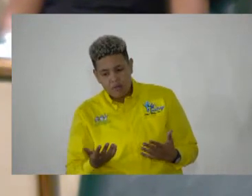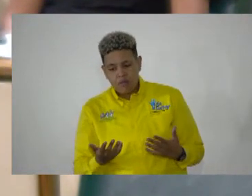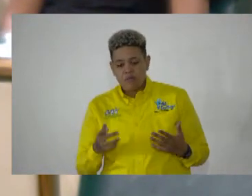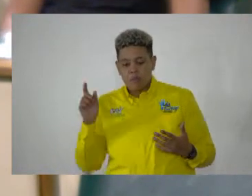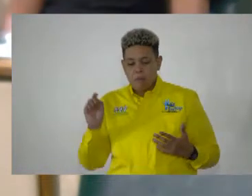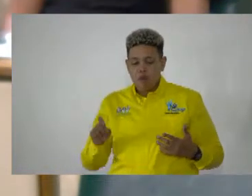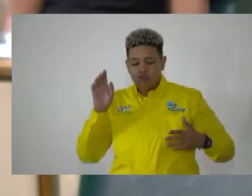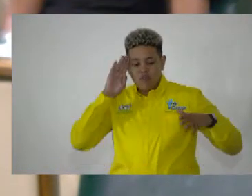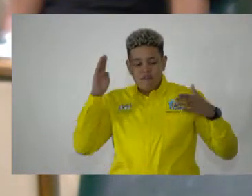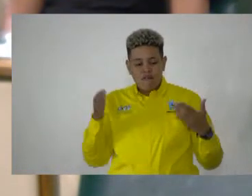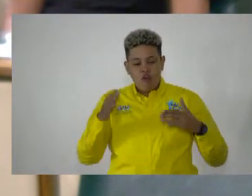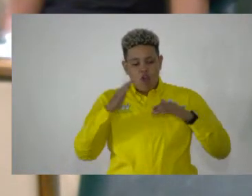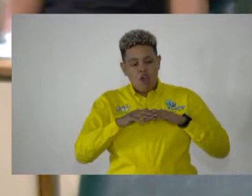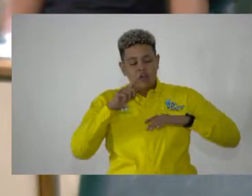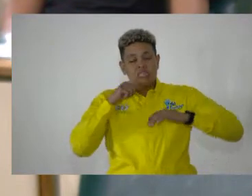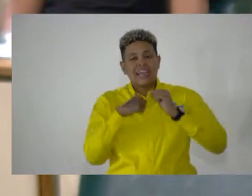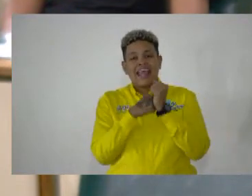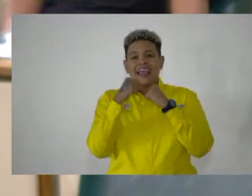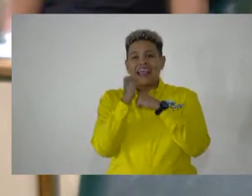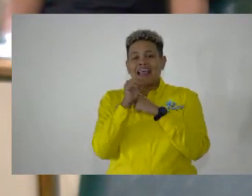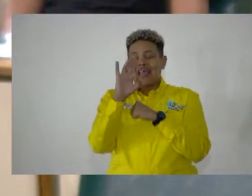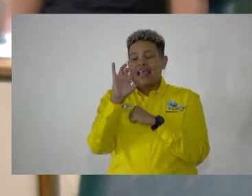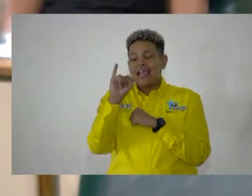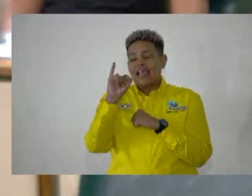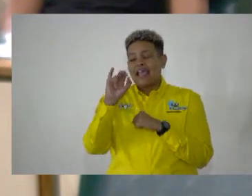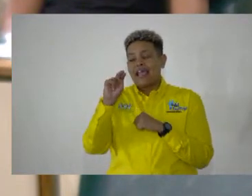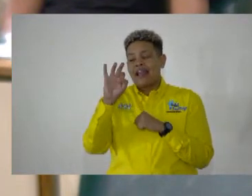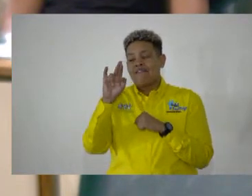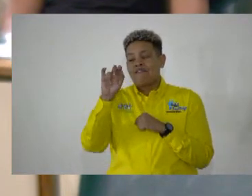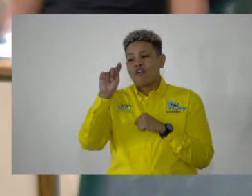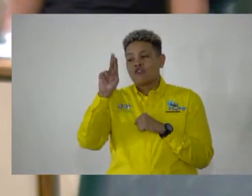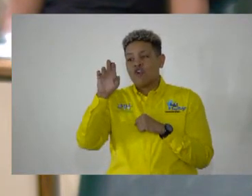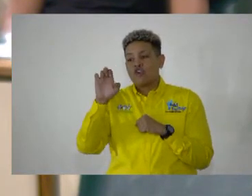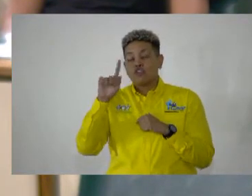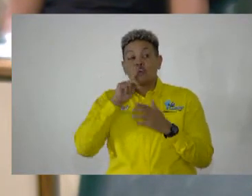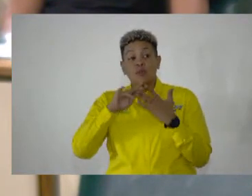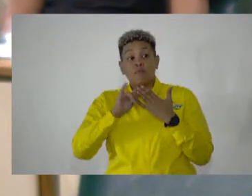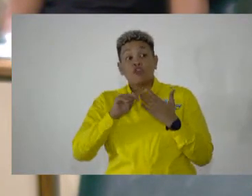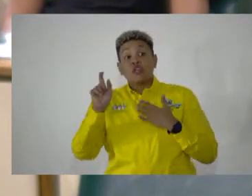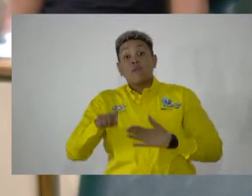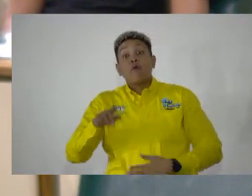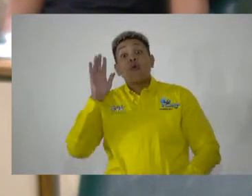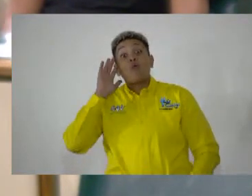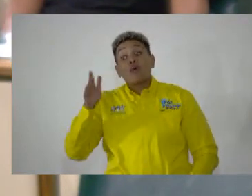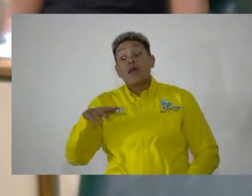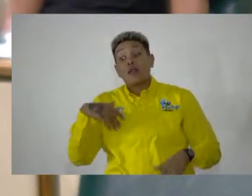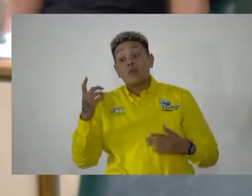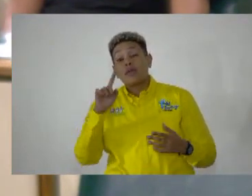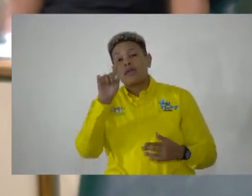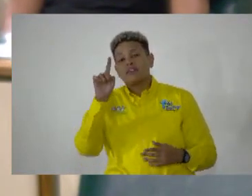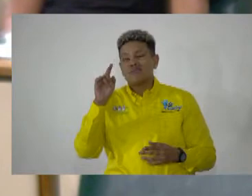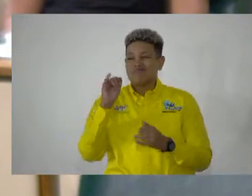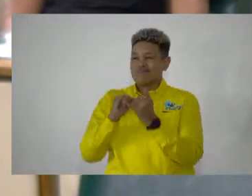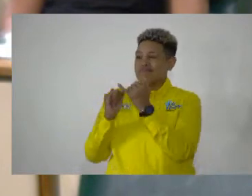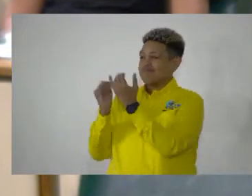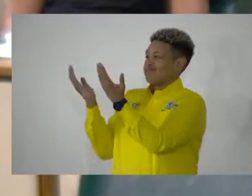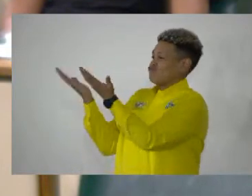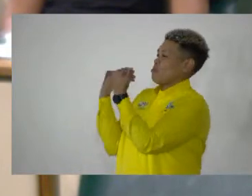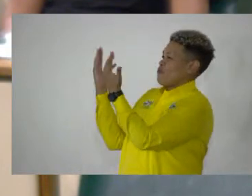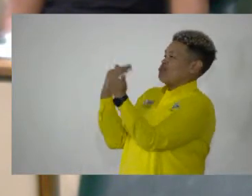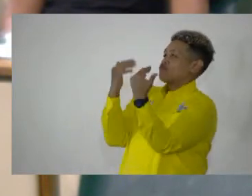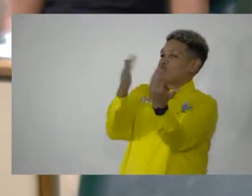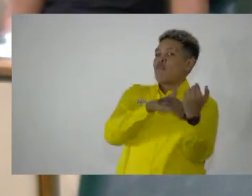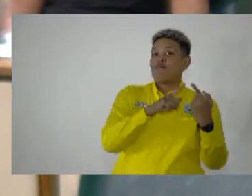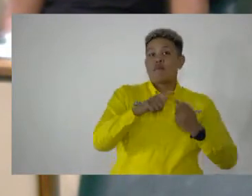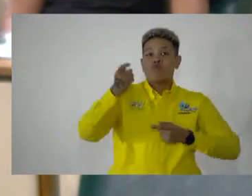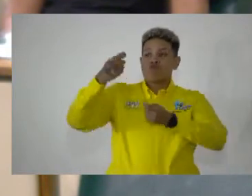must focus on infrastructure, and these projects, Madam Speaker, will be zinc fence removal and replacement